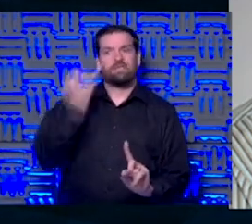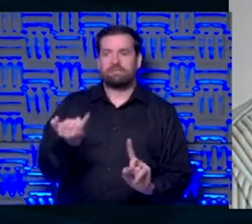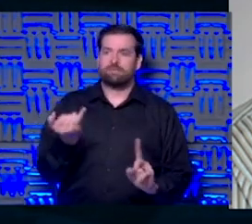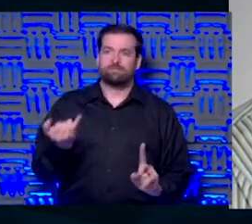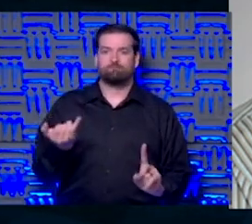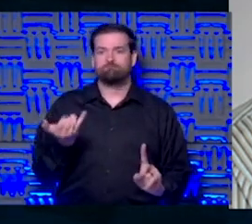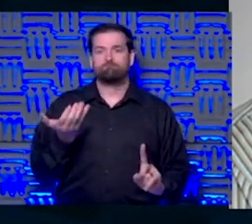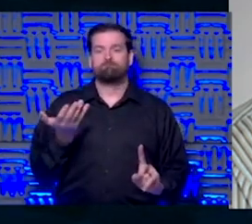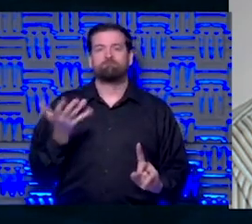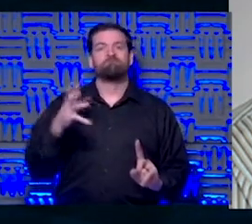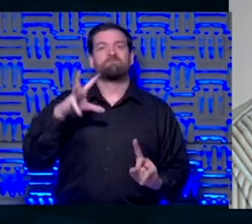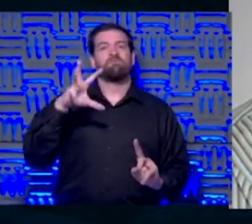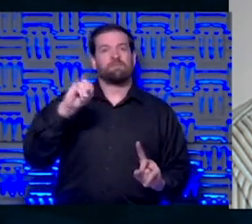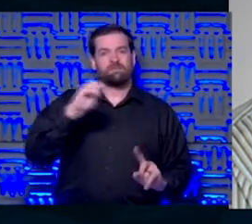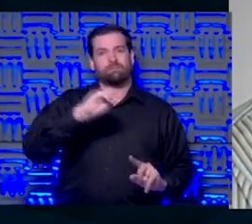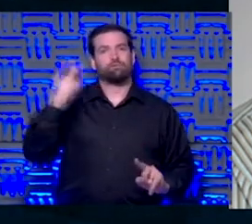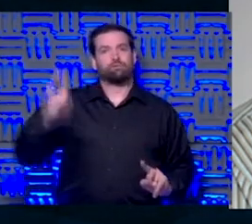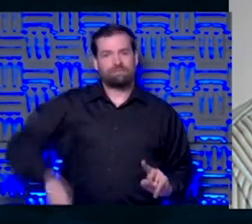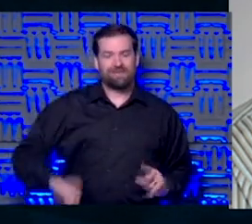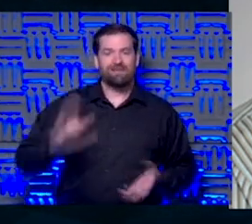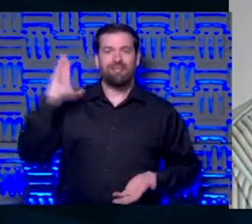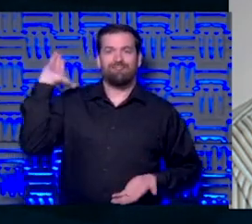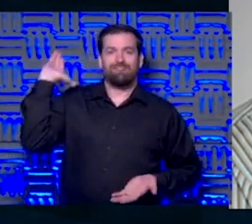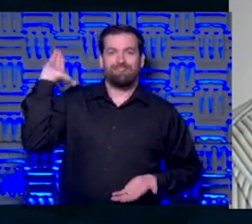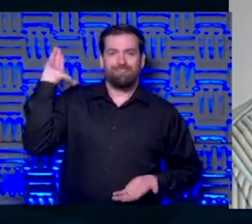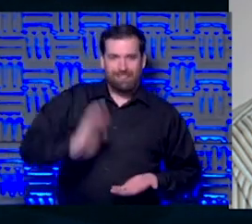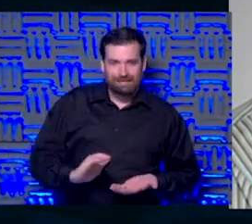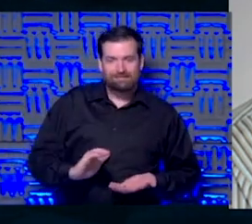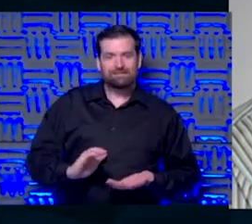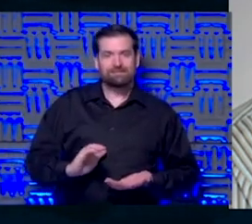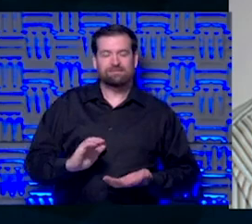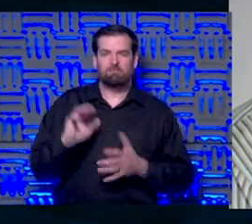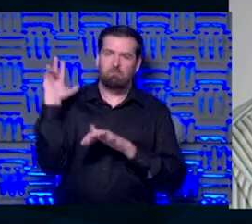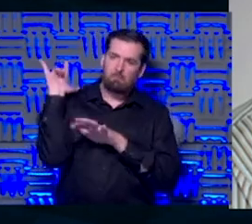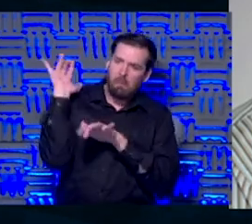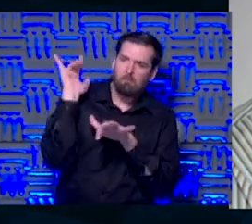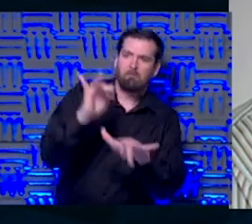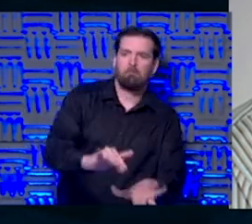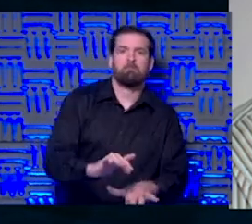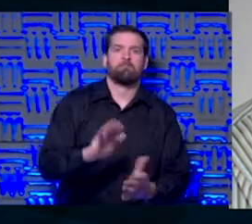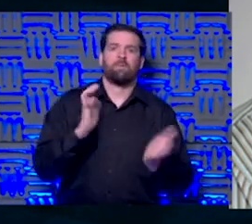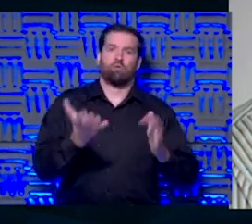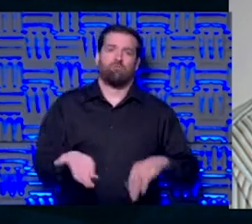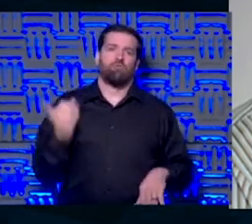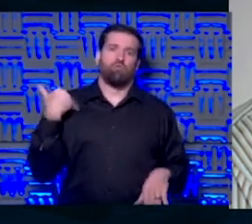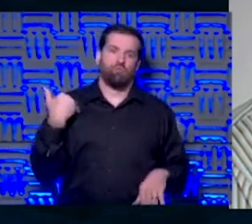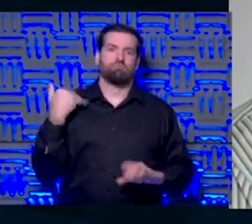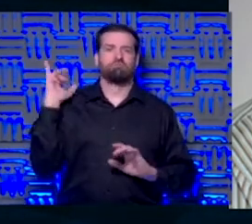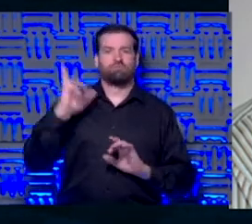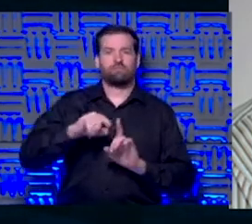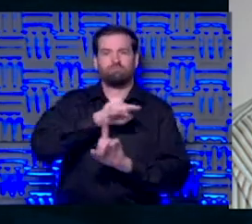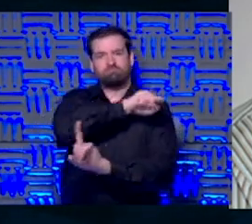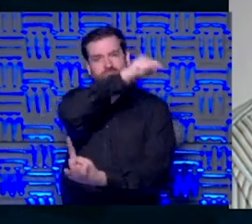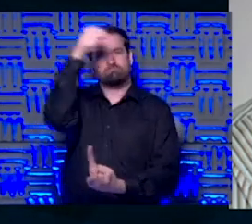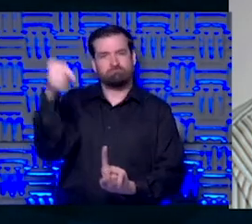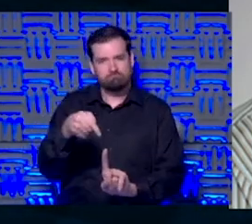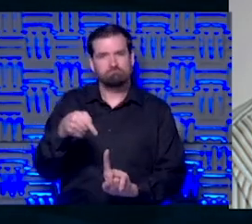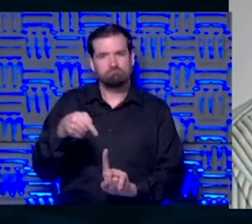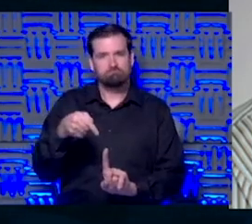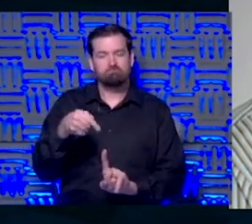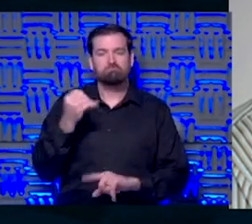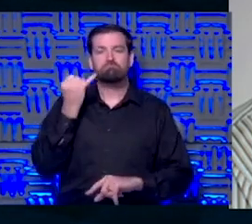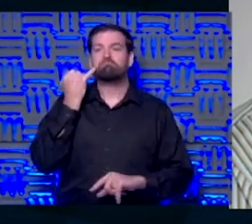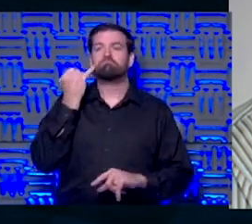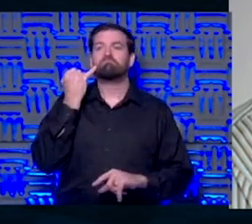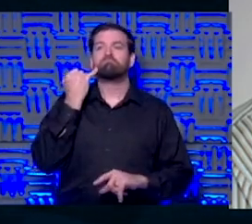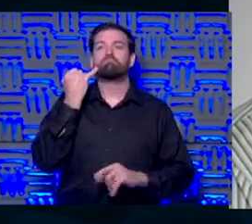having 50% less density of people than what you previously had. That's kind of the overarching idea. Is like, if you take